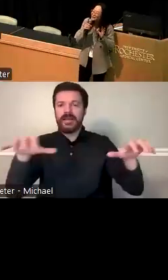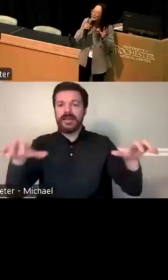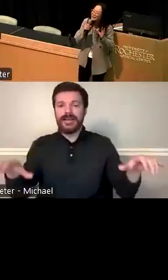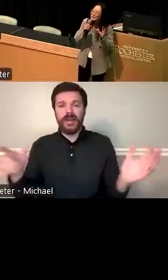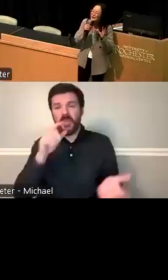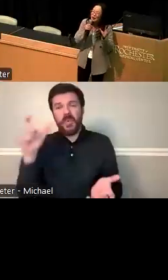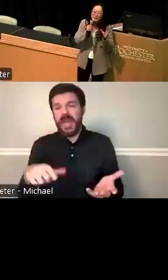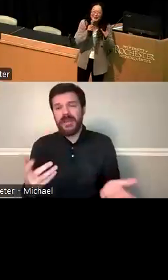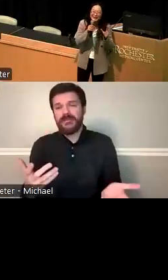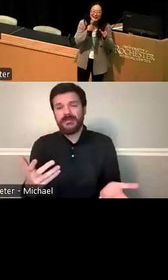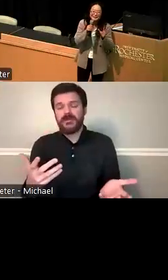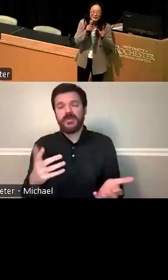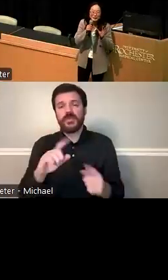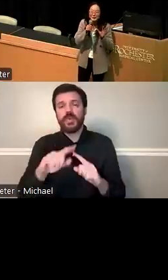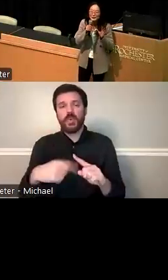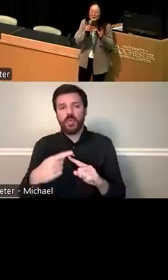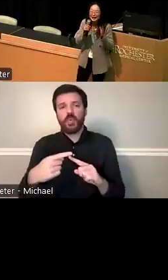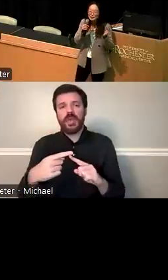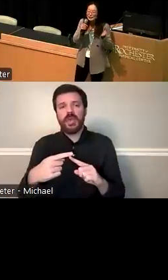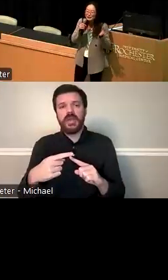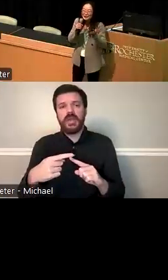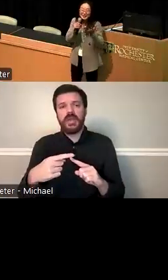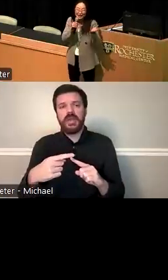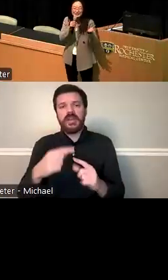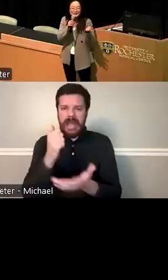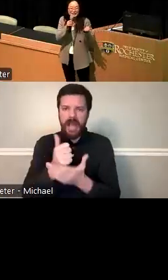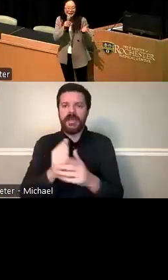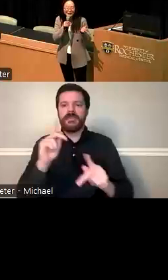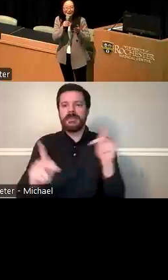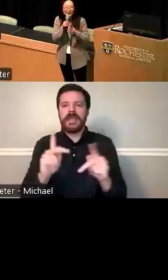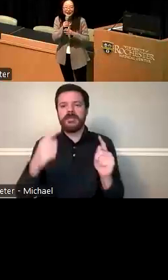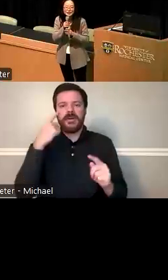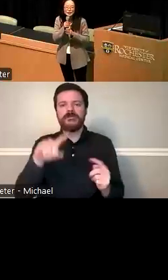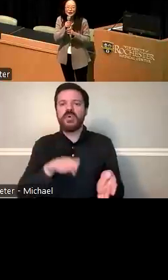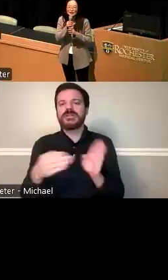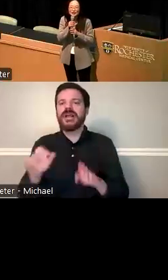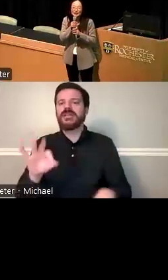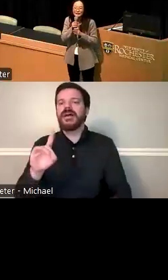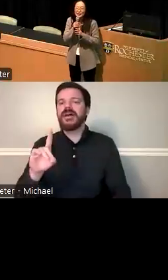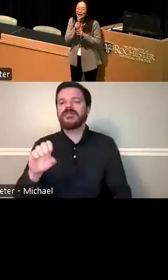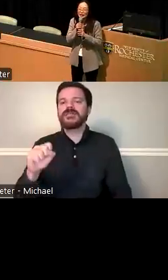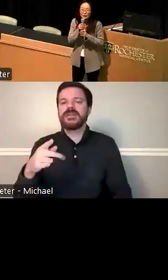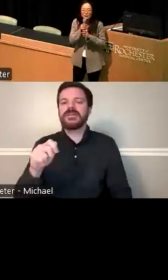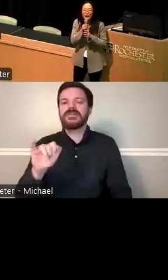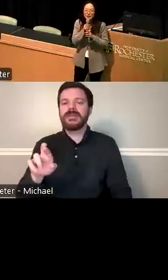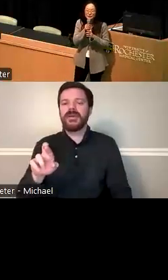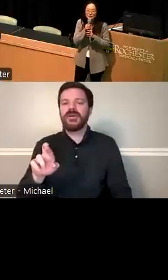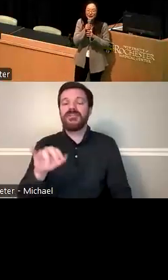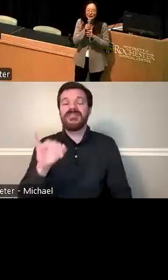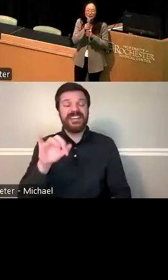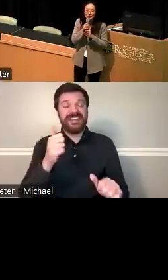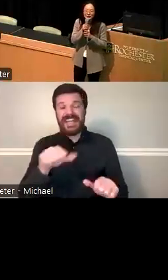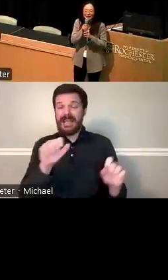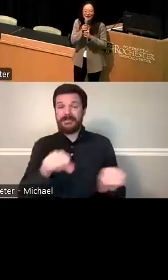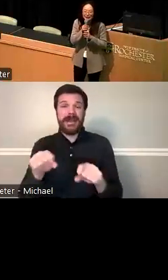that when it comes to helping people who are at risk for these deaths of despair. And so I think if in any way possible, if we